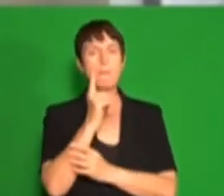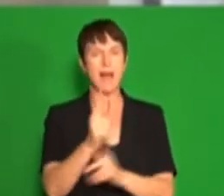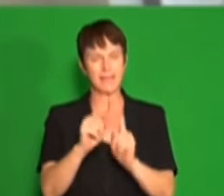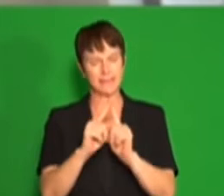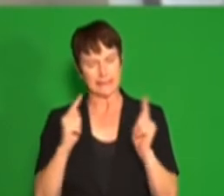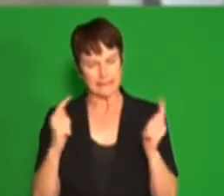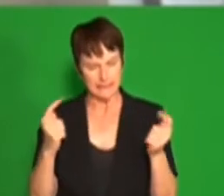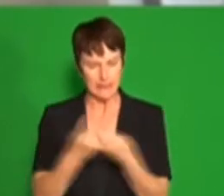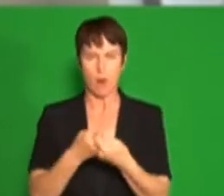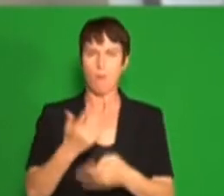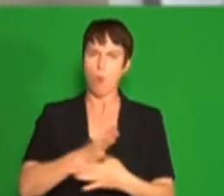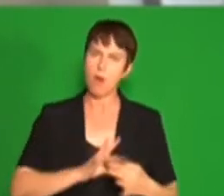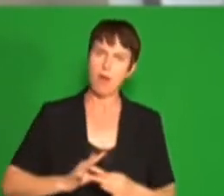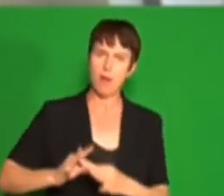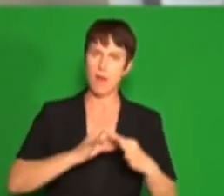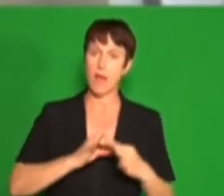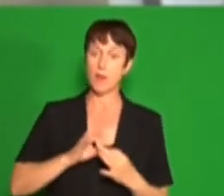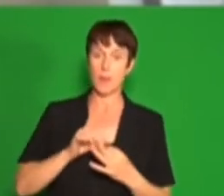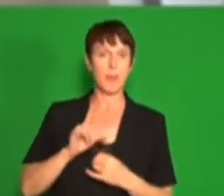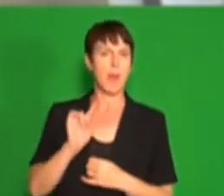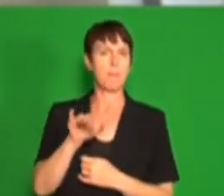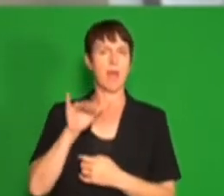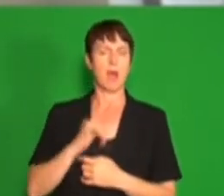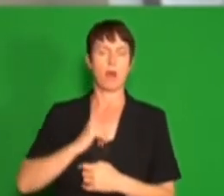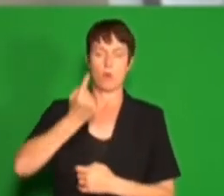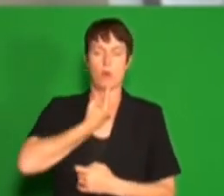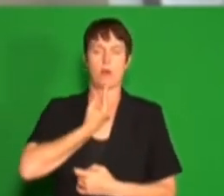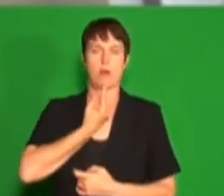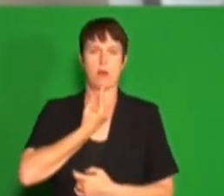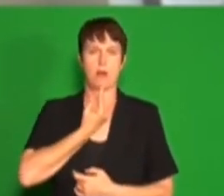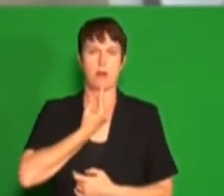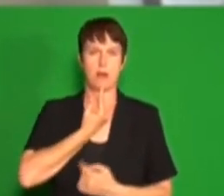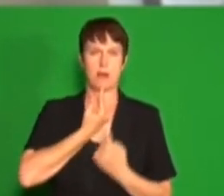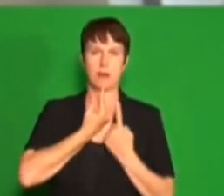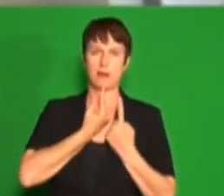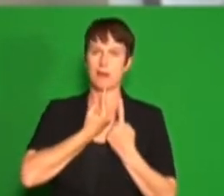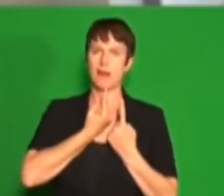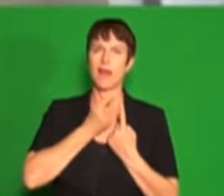quotes, and the central bank is just one player with a relatively narrowly